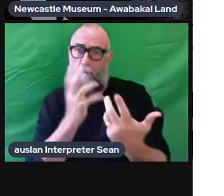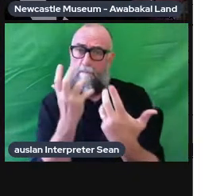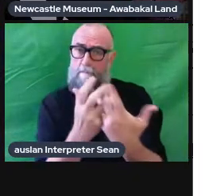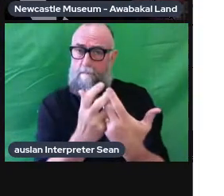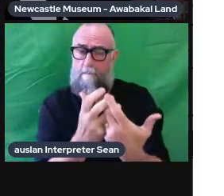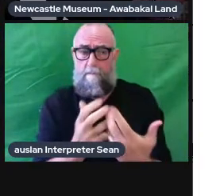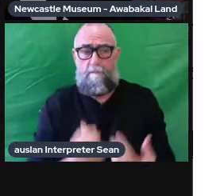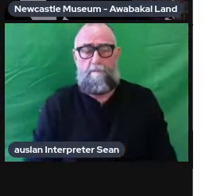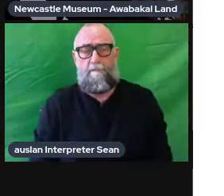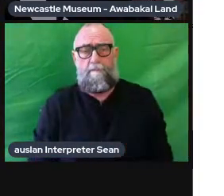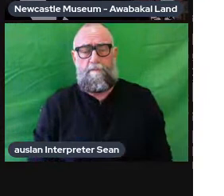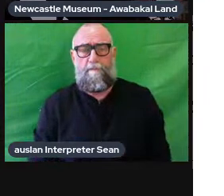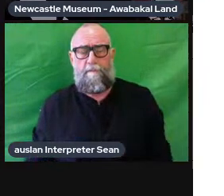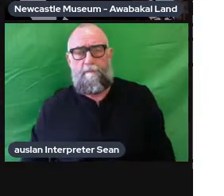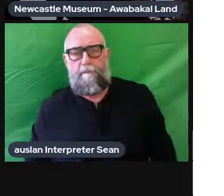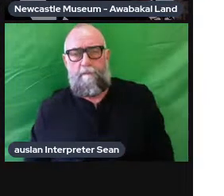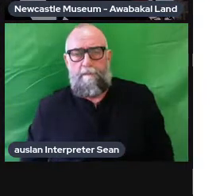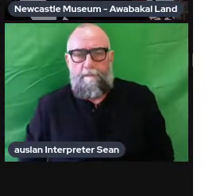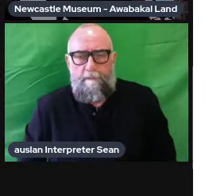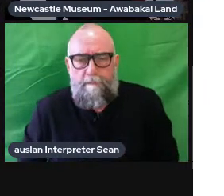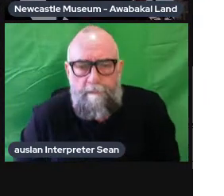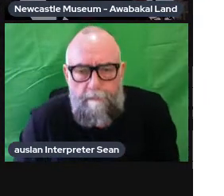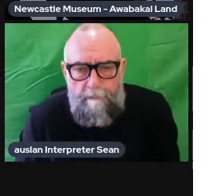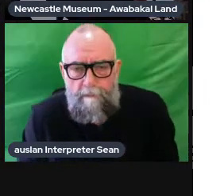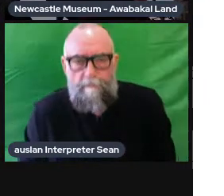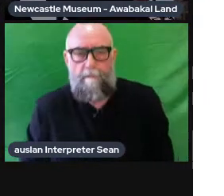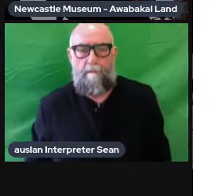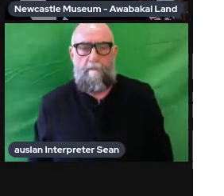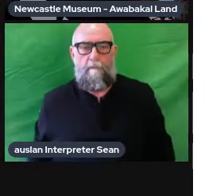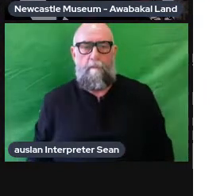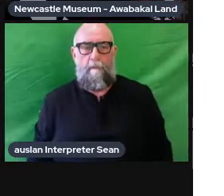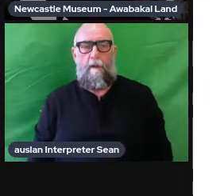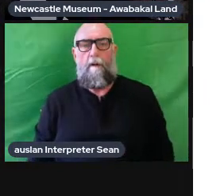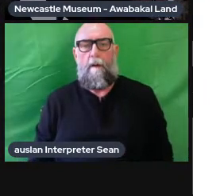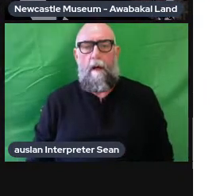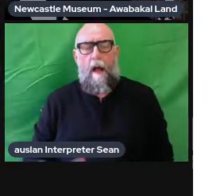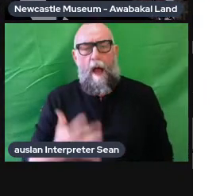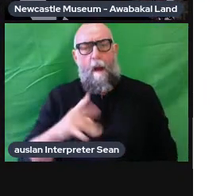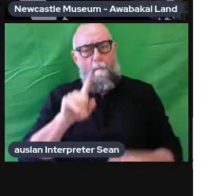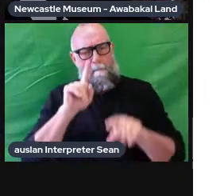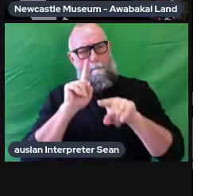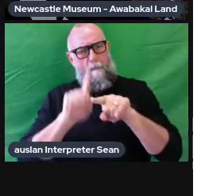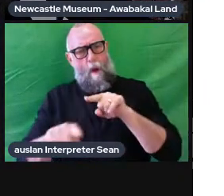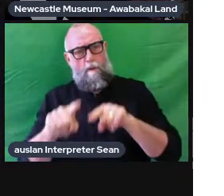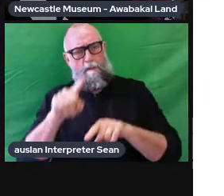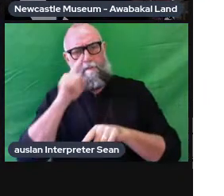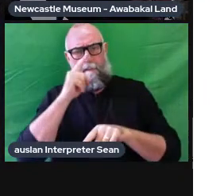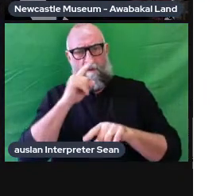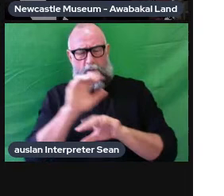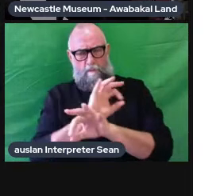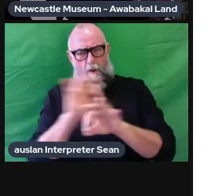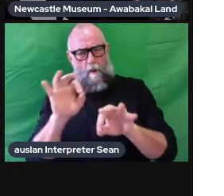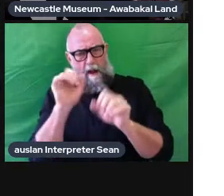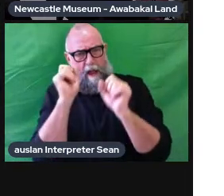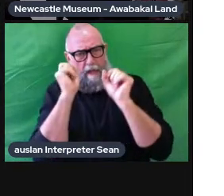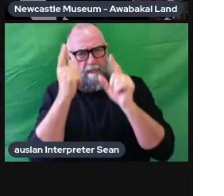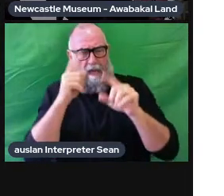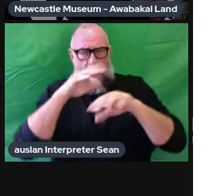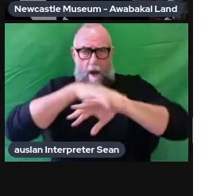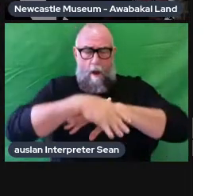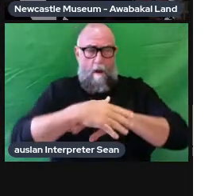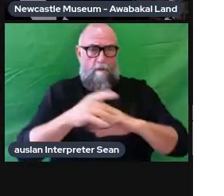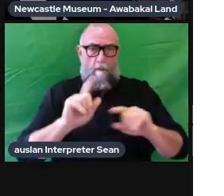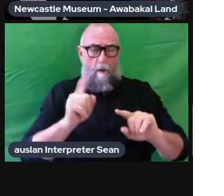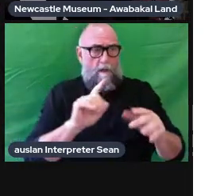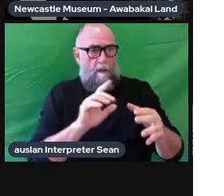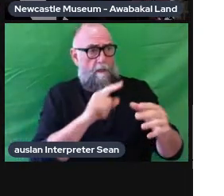Okay, so let's try and deal with that question with a lot of people not fully understanding the connection between the medications and their stroke